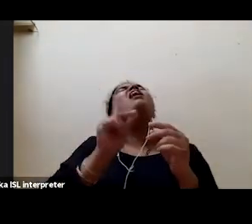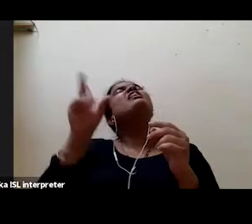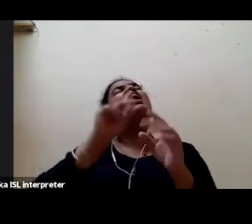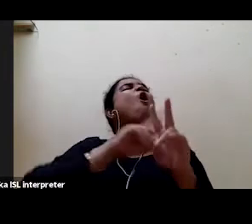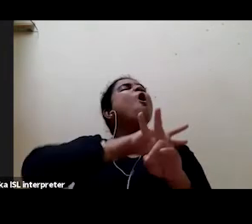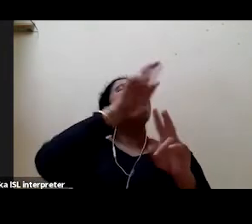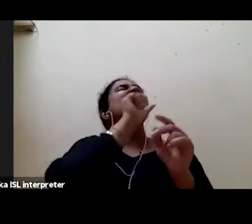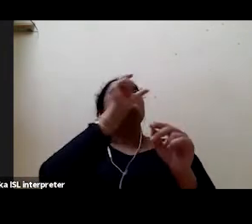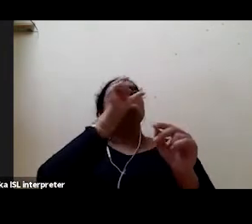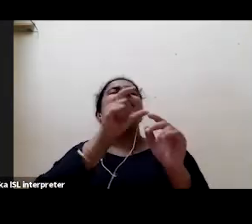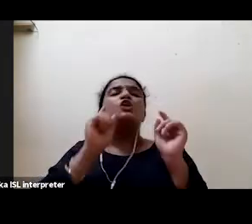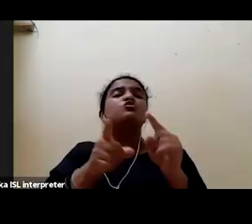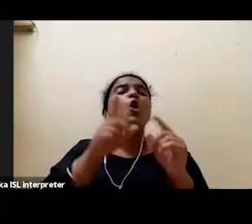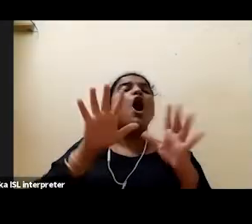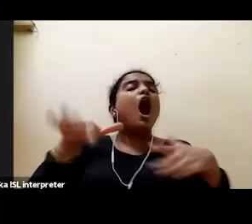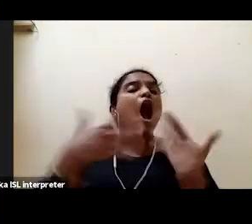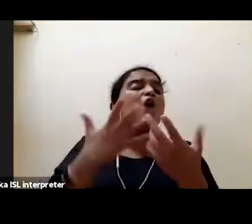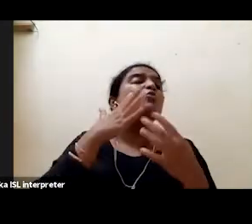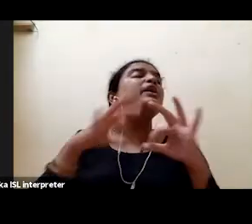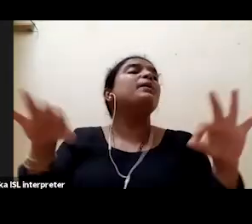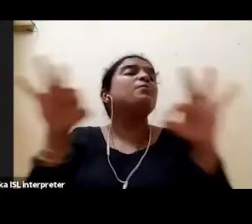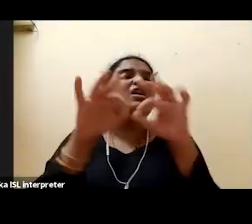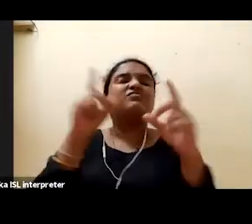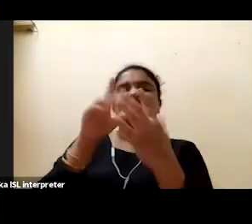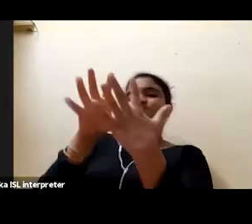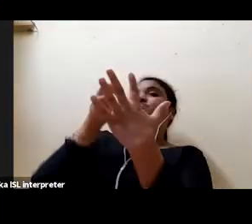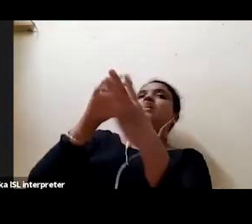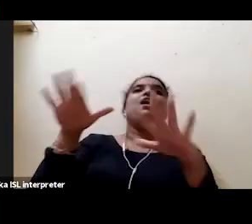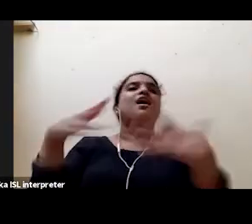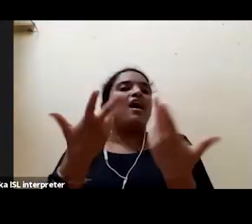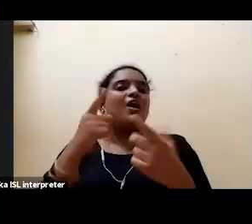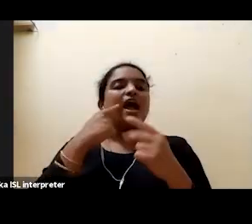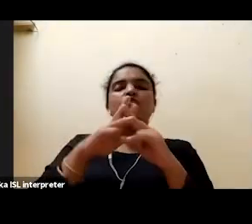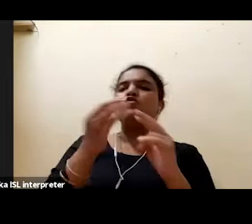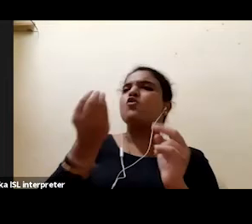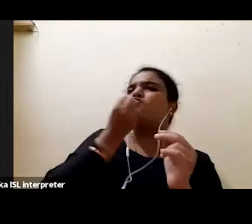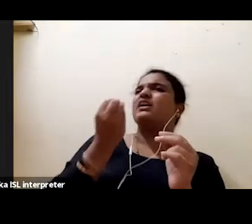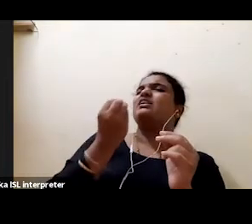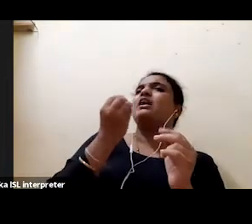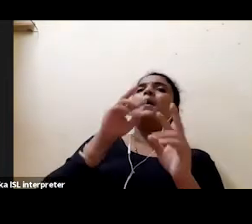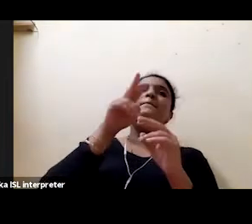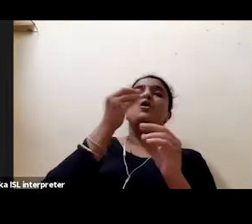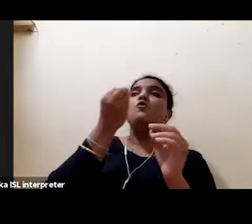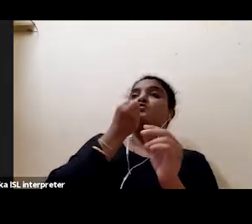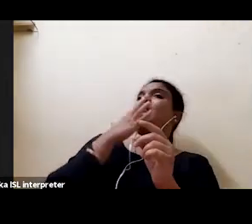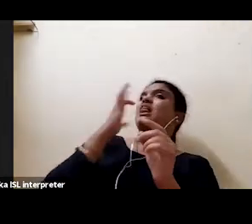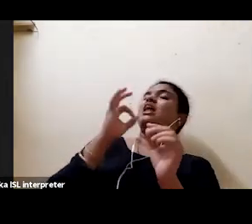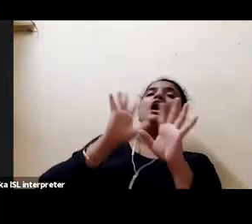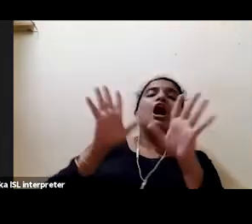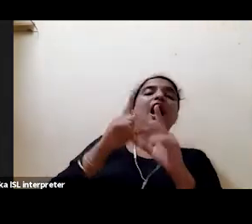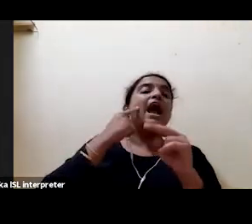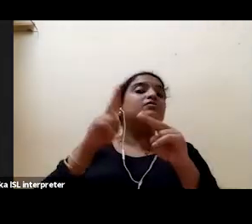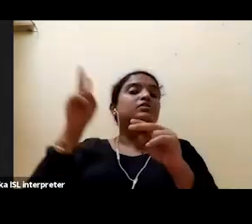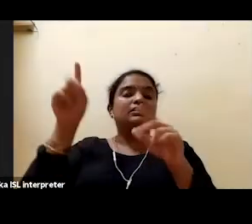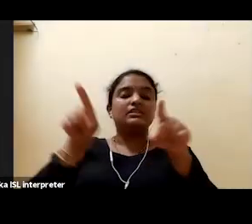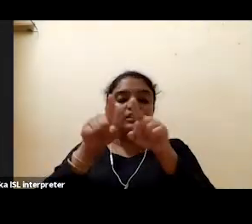cliched words. So how do you go about food is more than just taste. when food comes to your table, or when